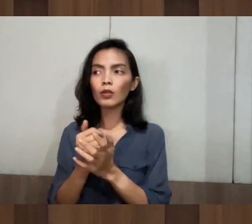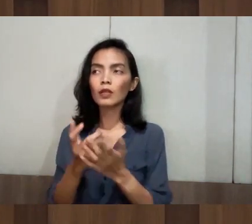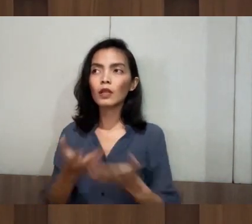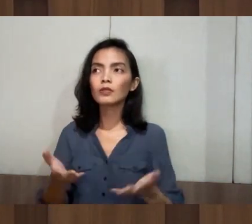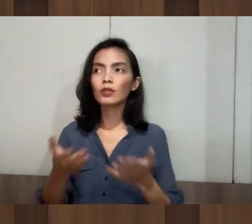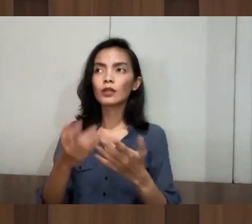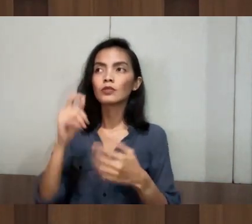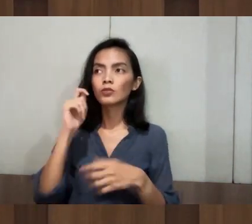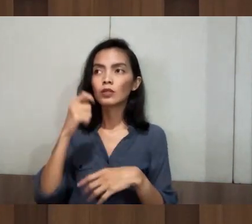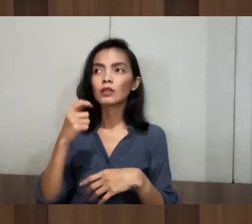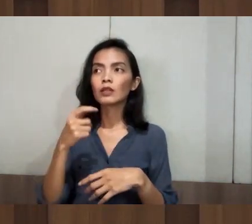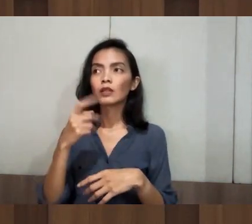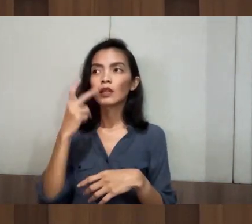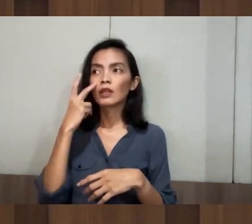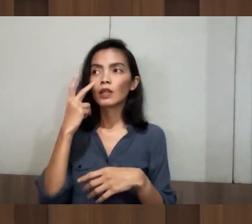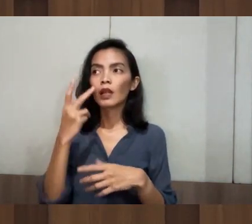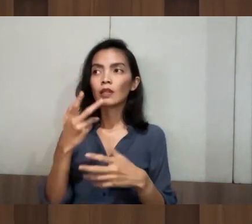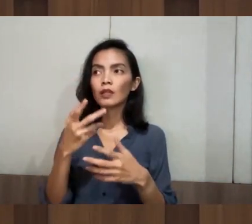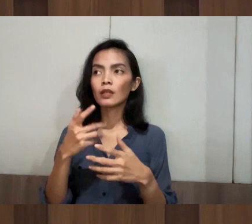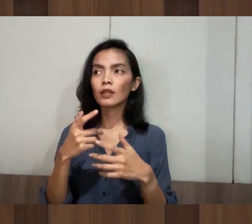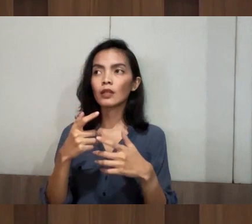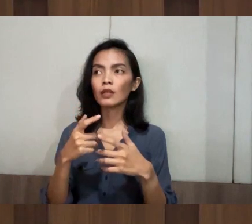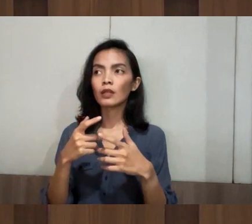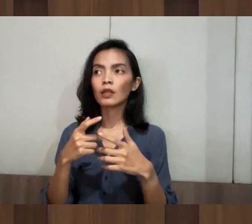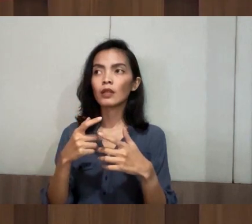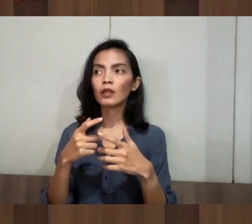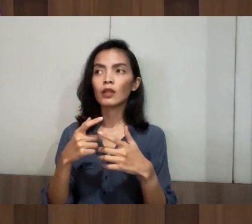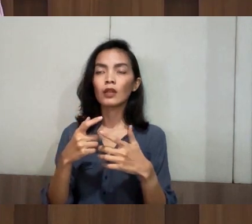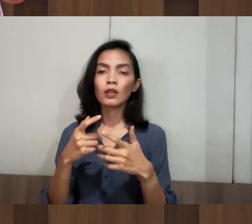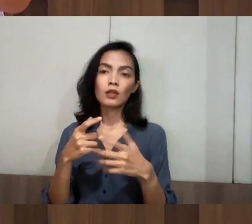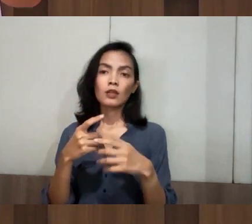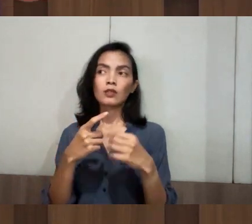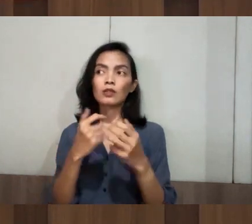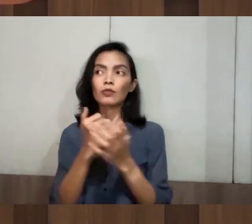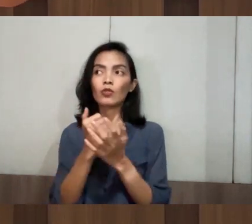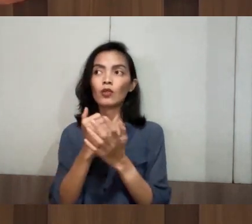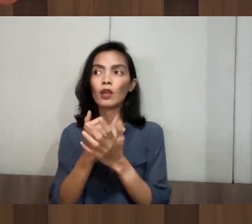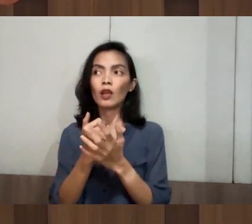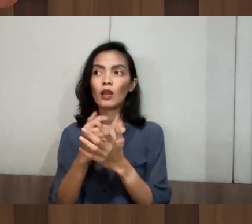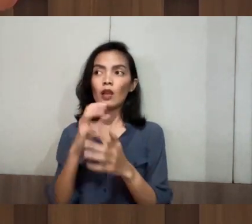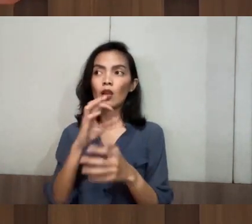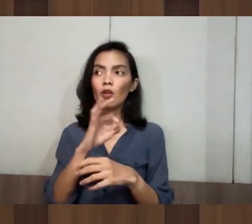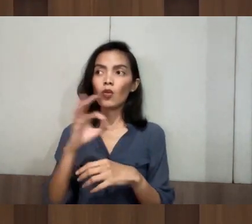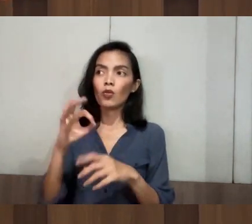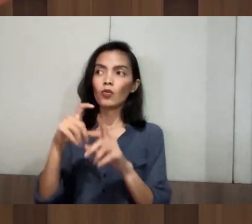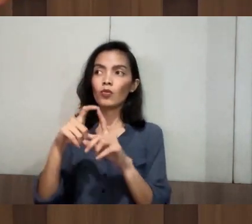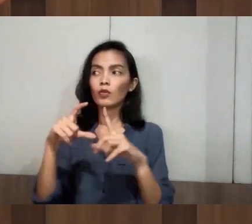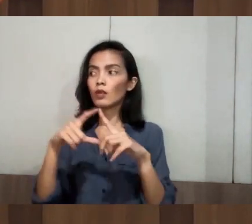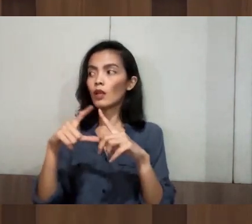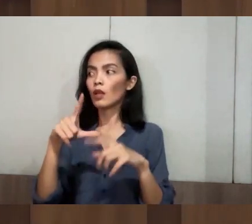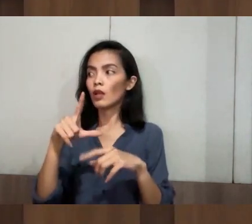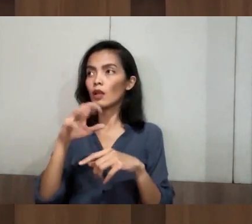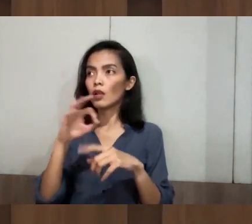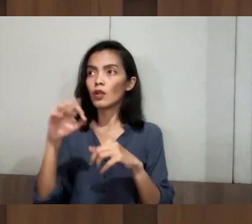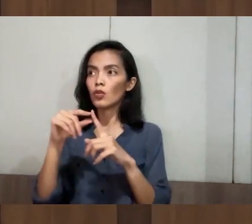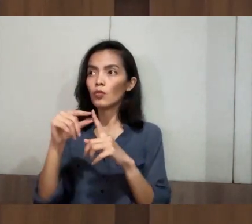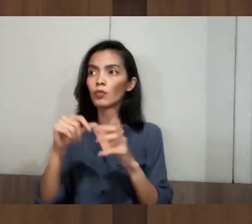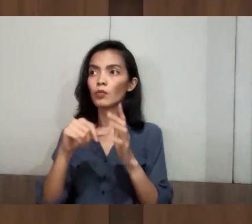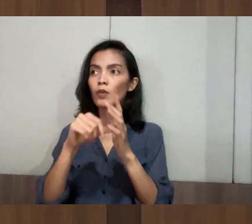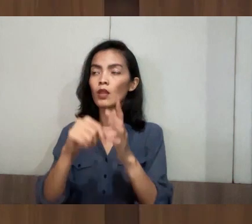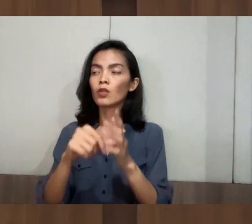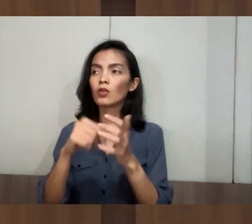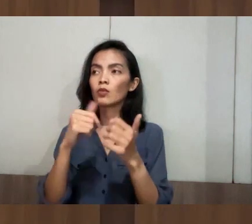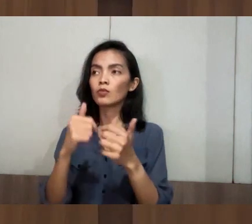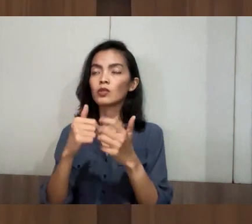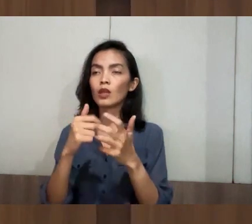decisions when they are engaging in air combats. Now, you will see the competitive advantage offered by